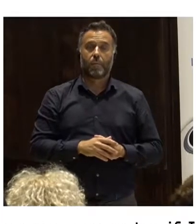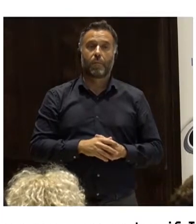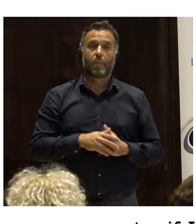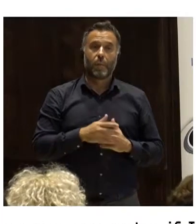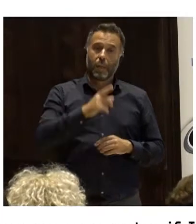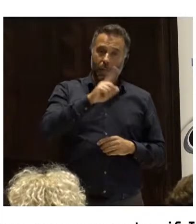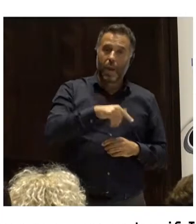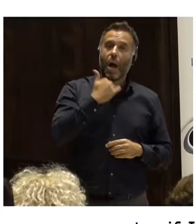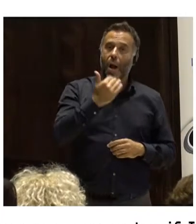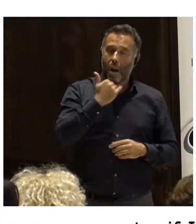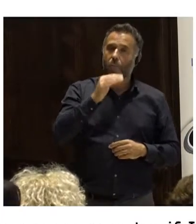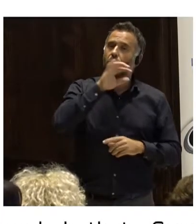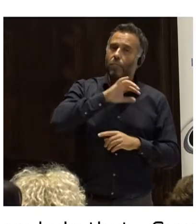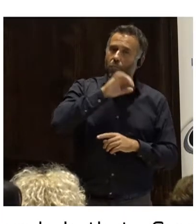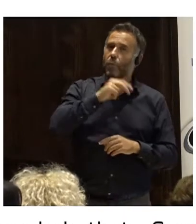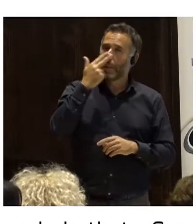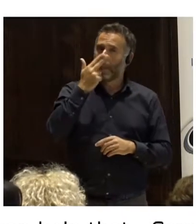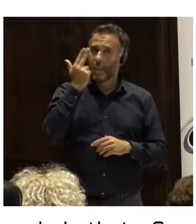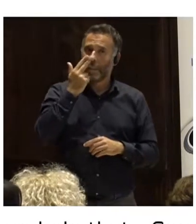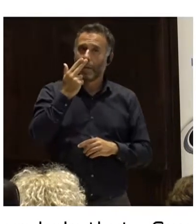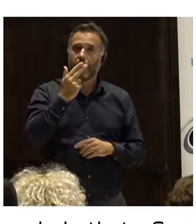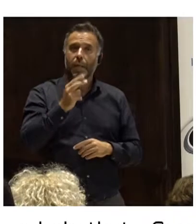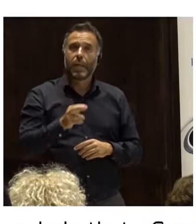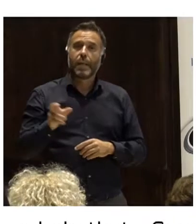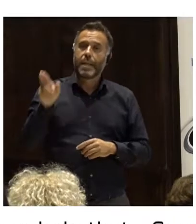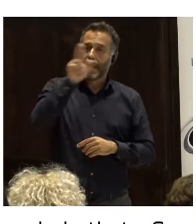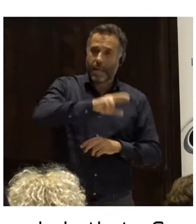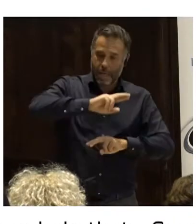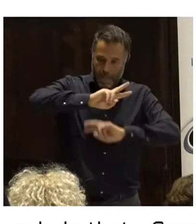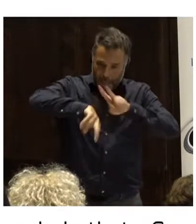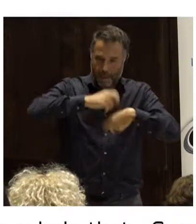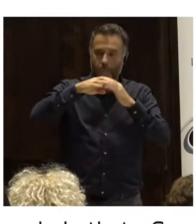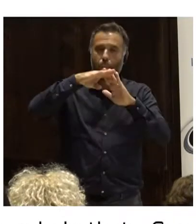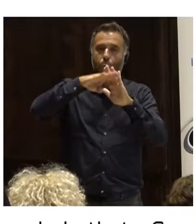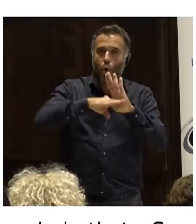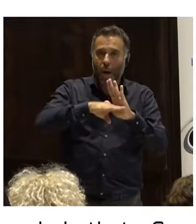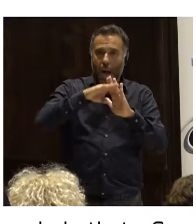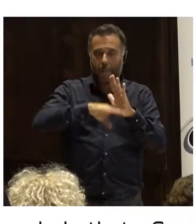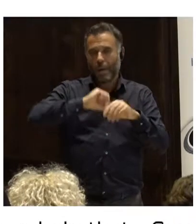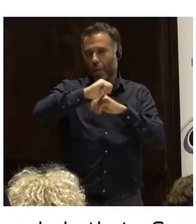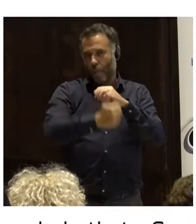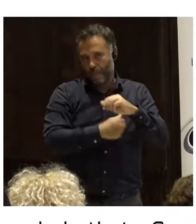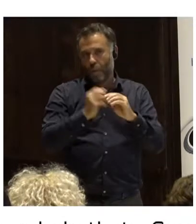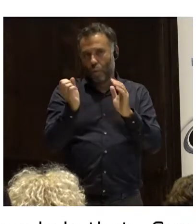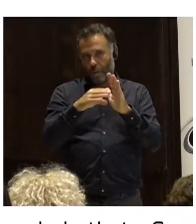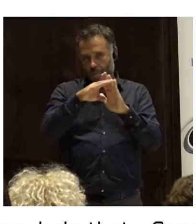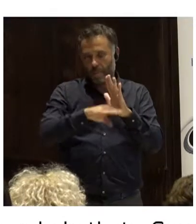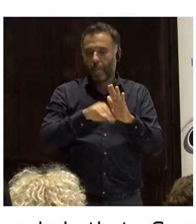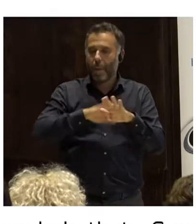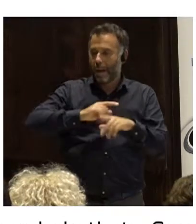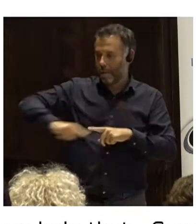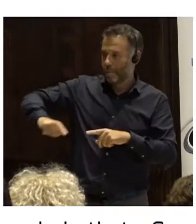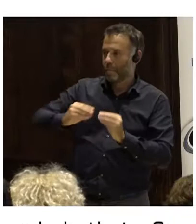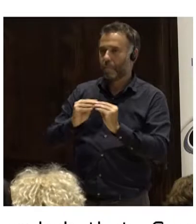reprogram the things, the play tasks that we're asking the robot to do. We can't go into